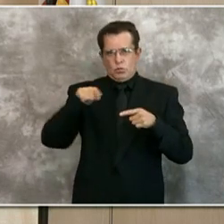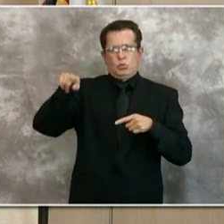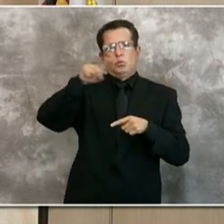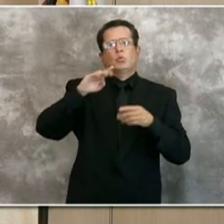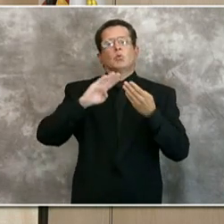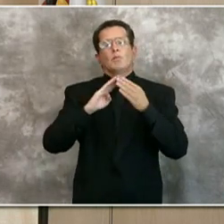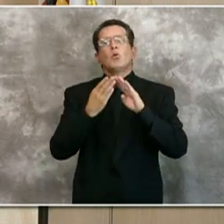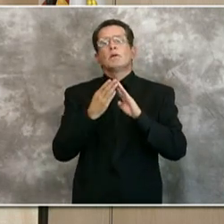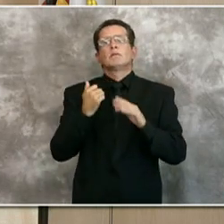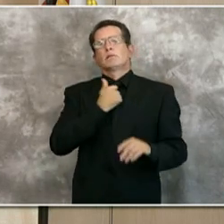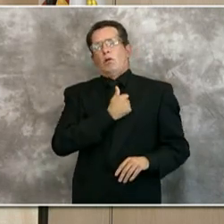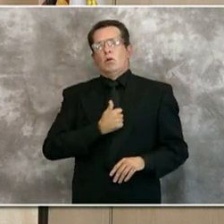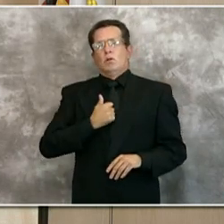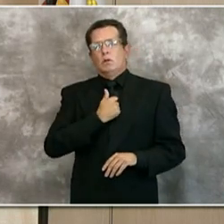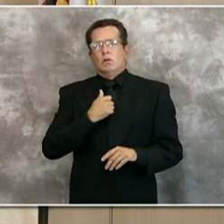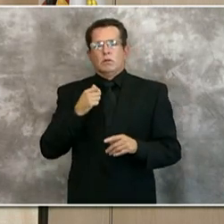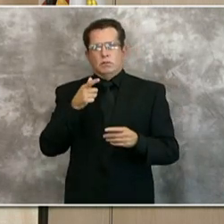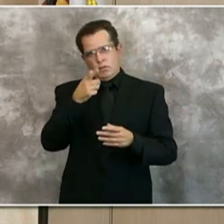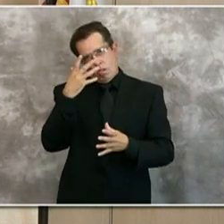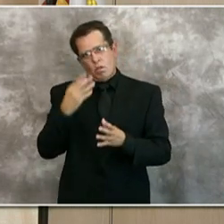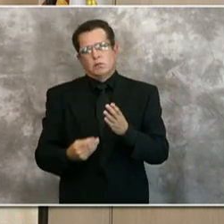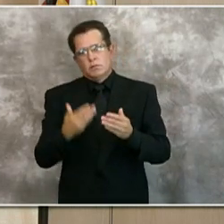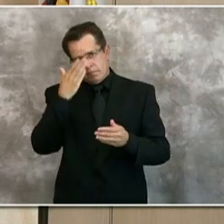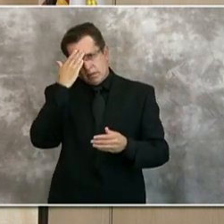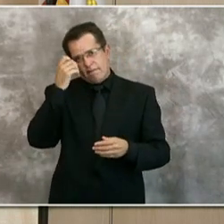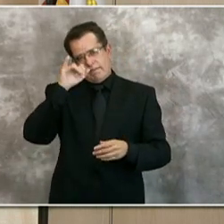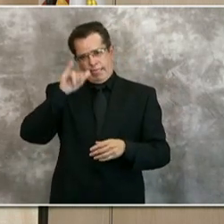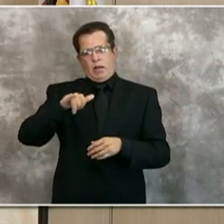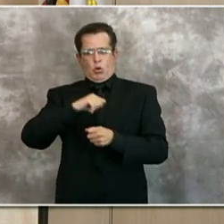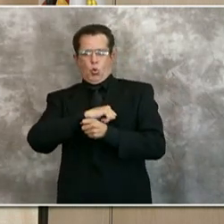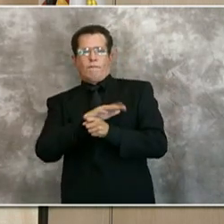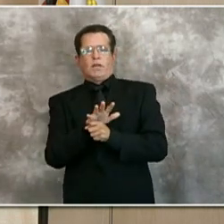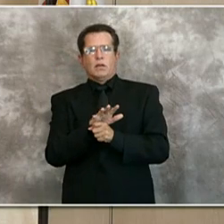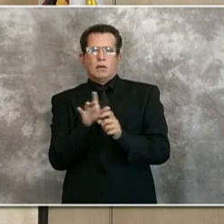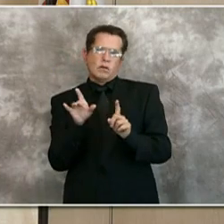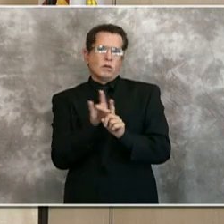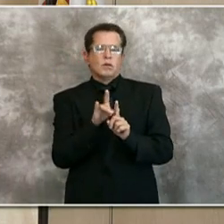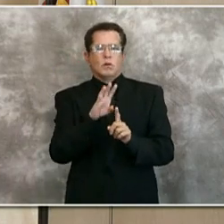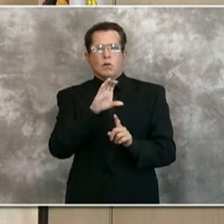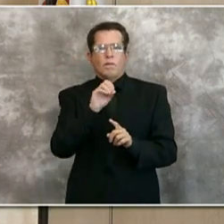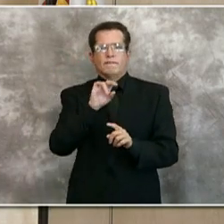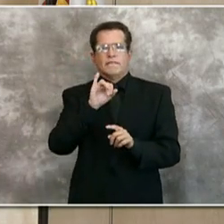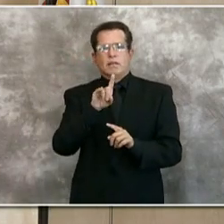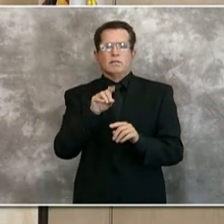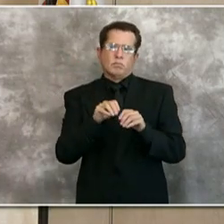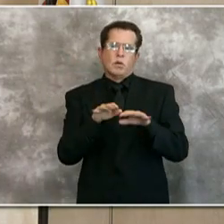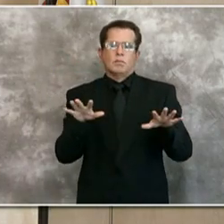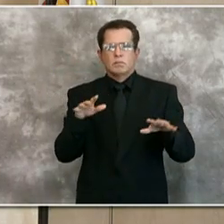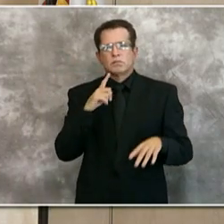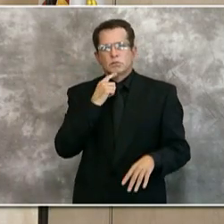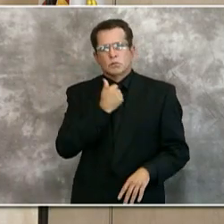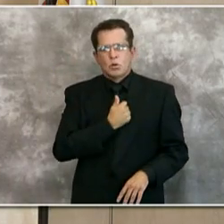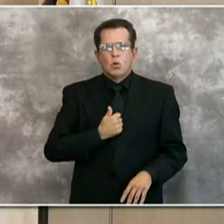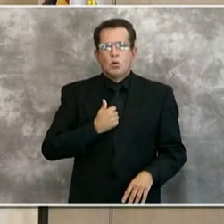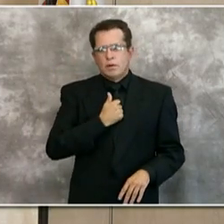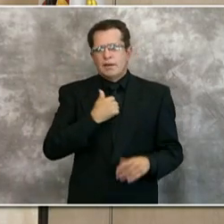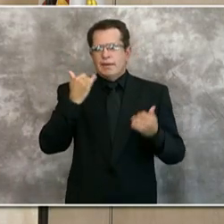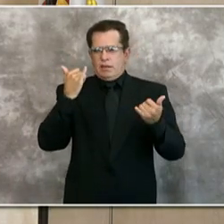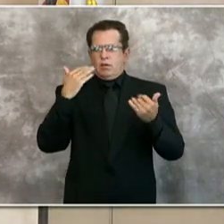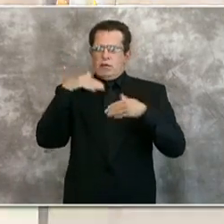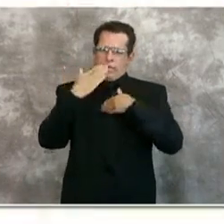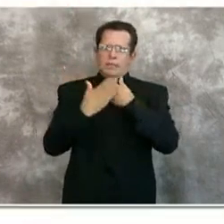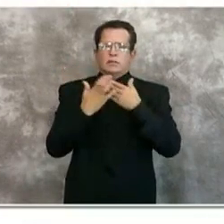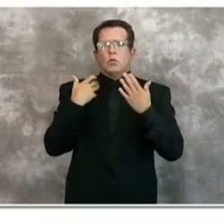that have lost their lives due to COVID-19. Next, I would like to bring your attention to a